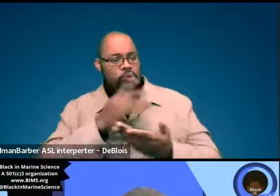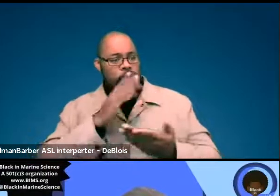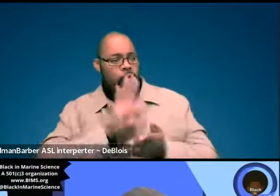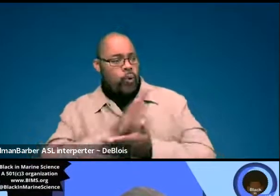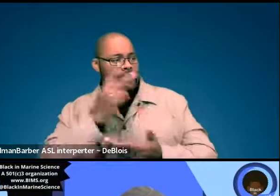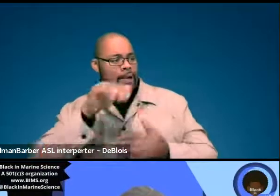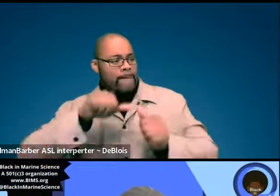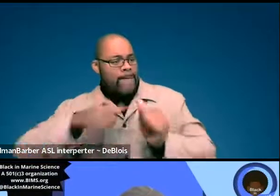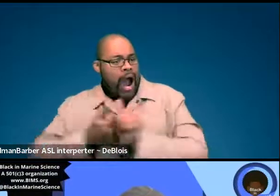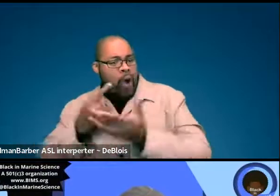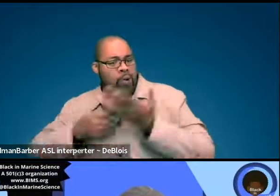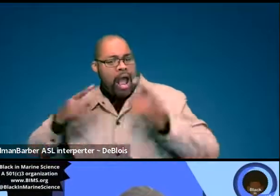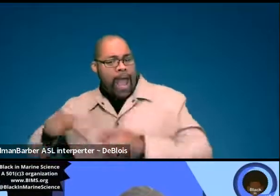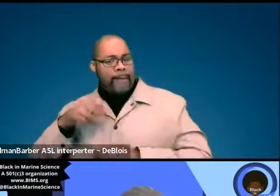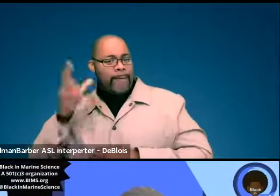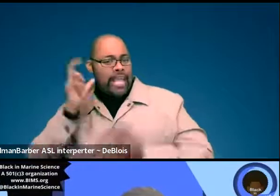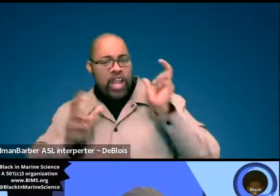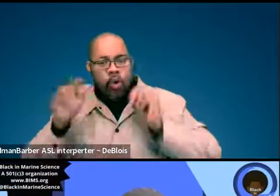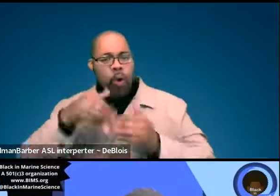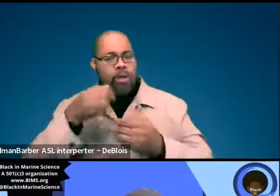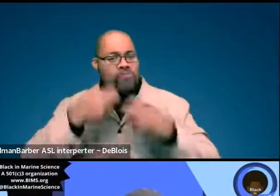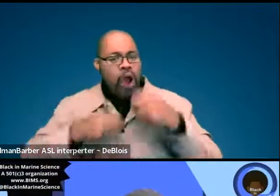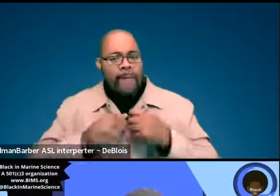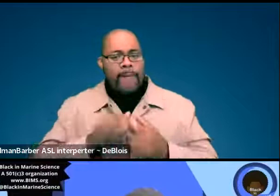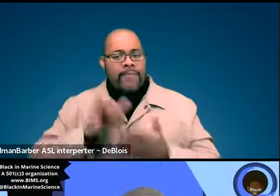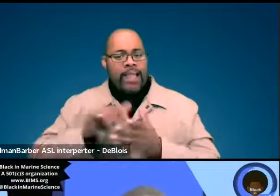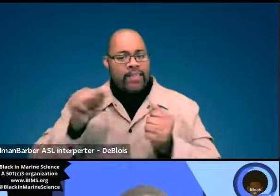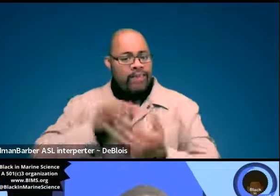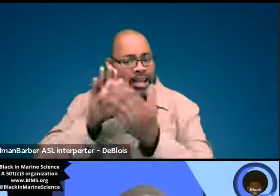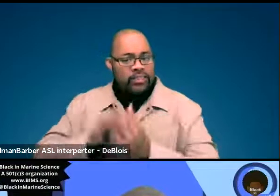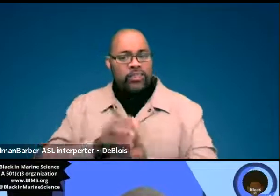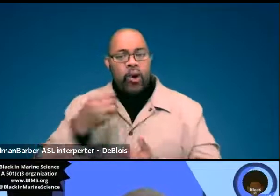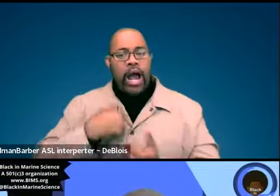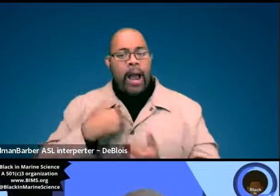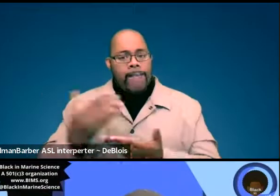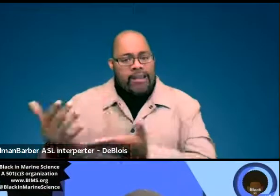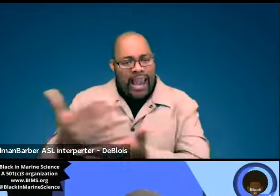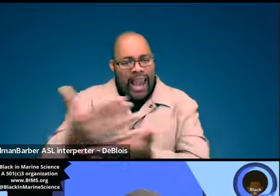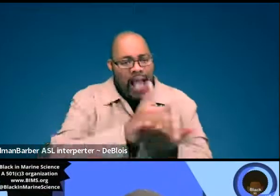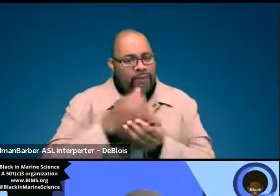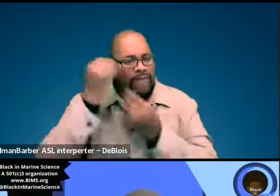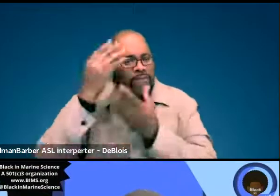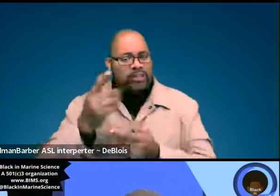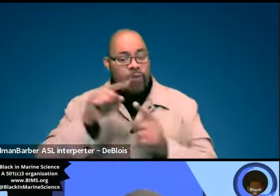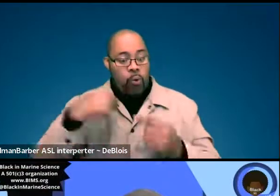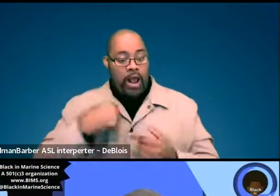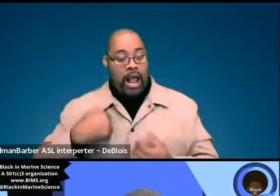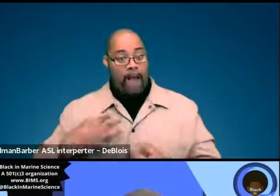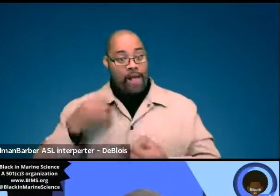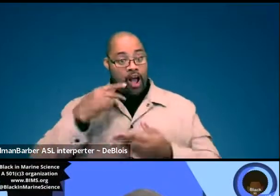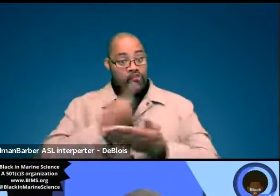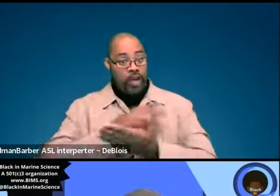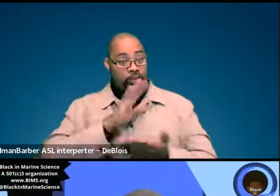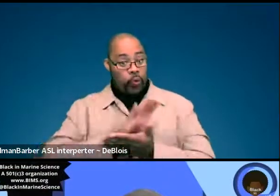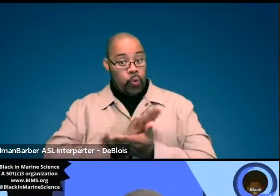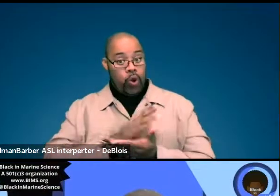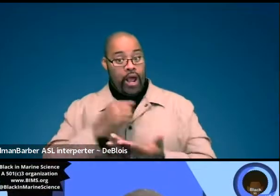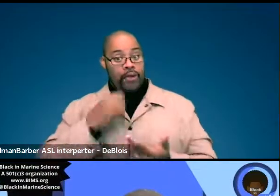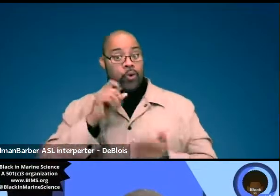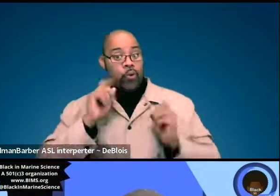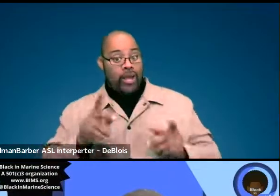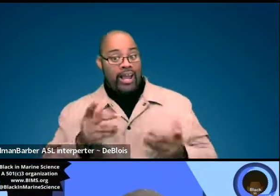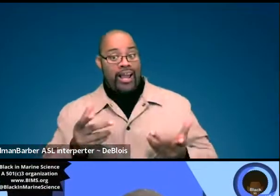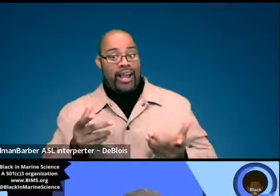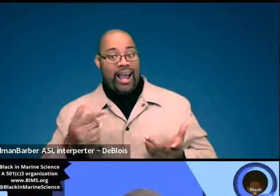scenes of what's happening. I'm hearing all the problems that they could face. So I'm gathering this information for when I apply to grad school, and I'm like, okay,